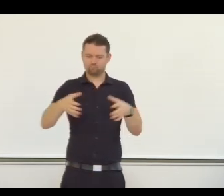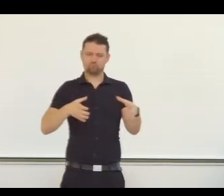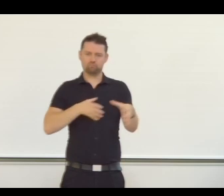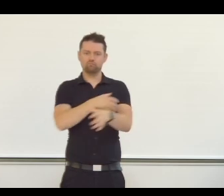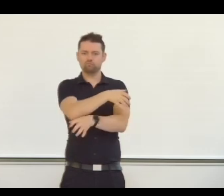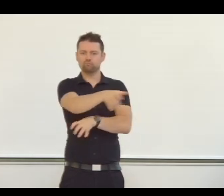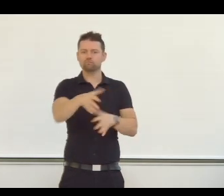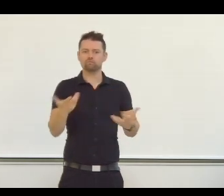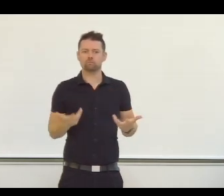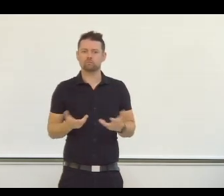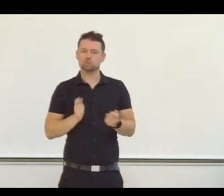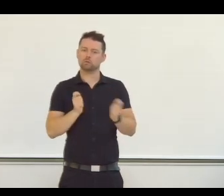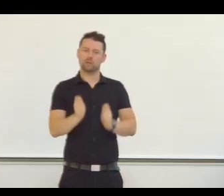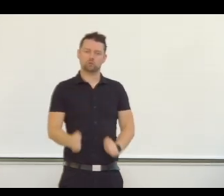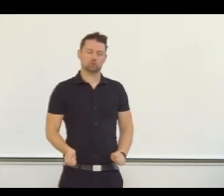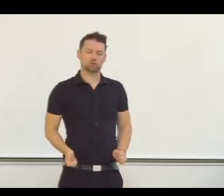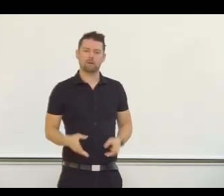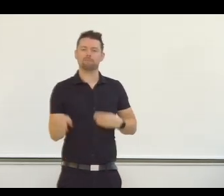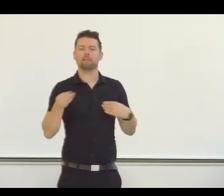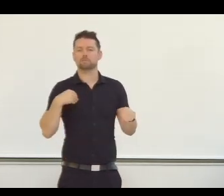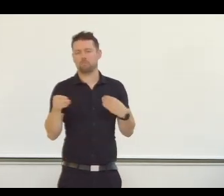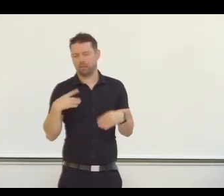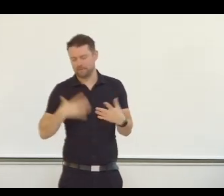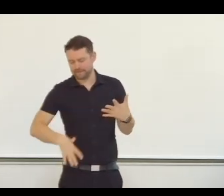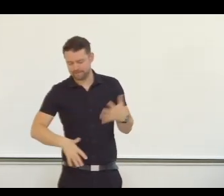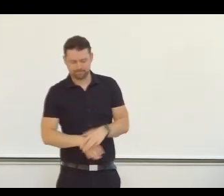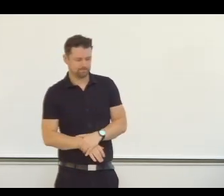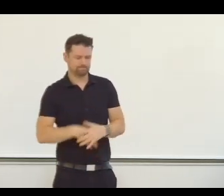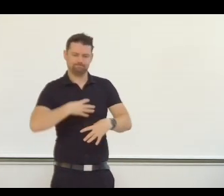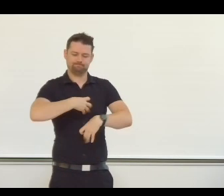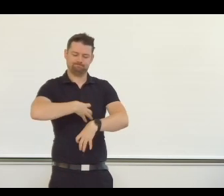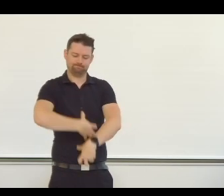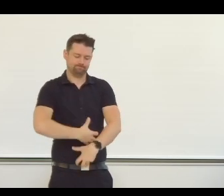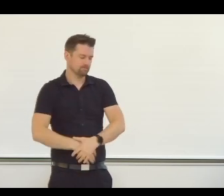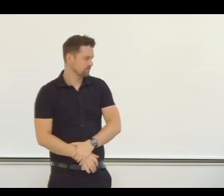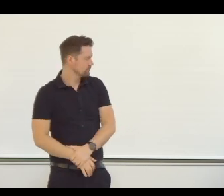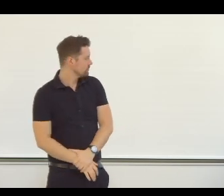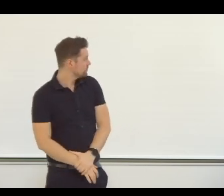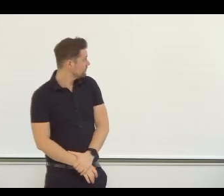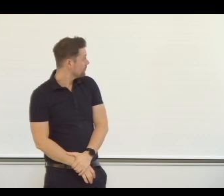assemble everything. So flexibility, adaptability.